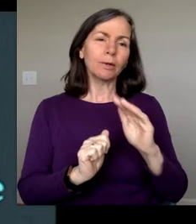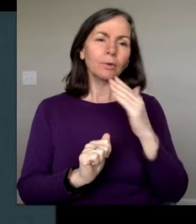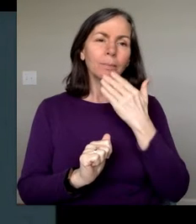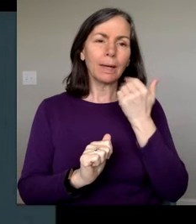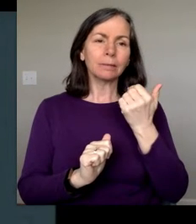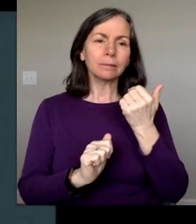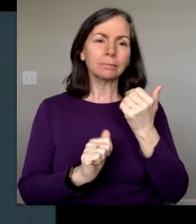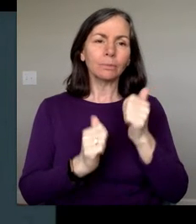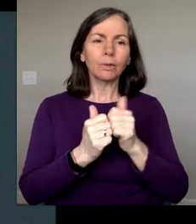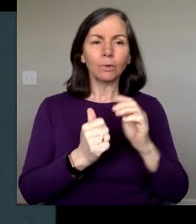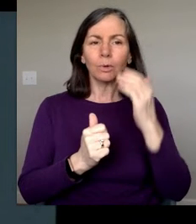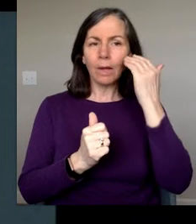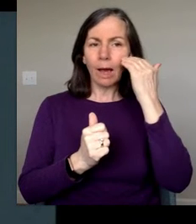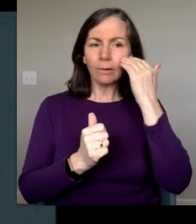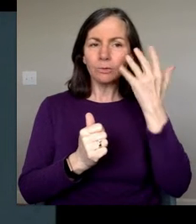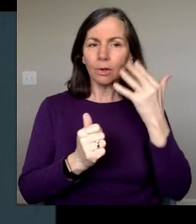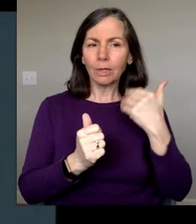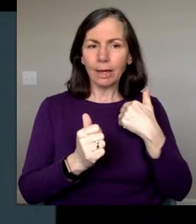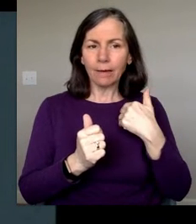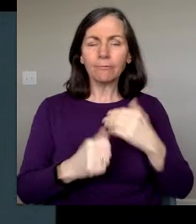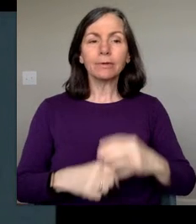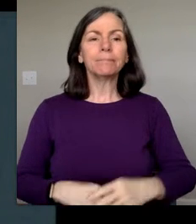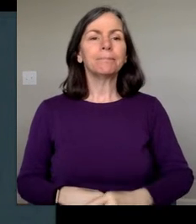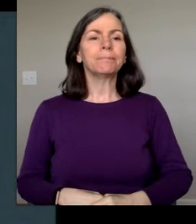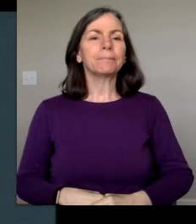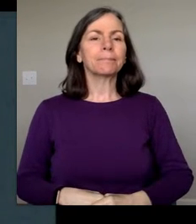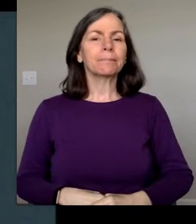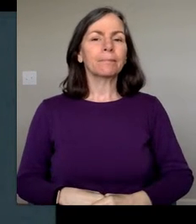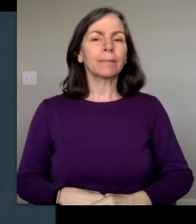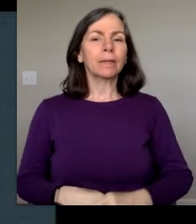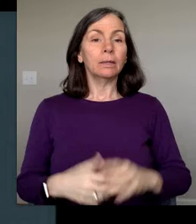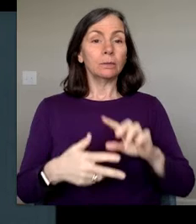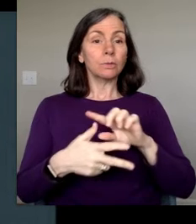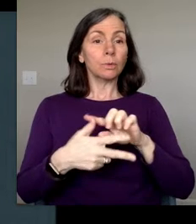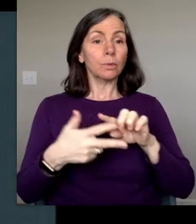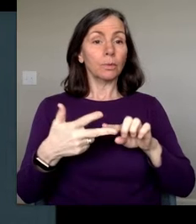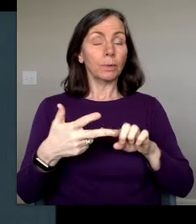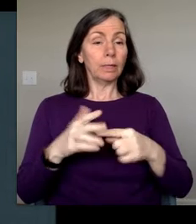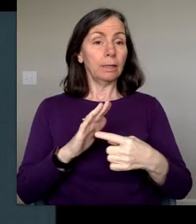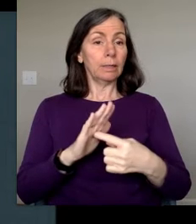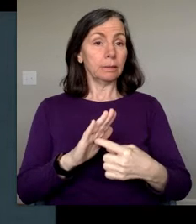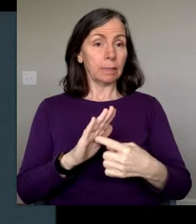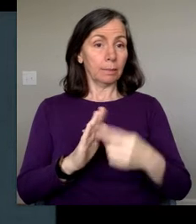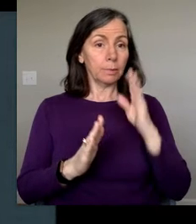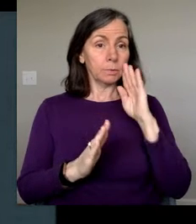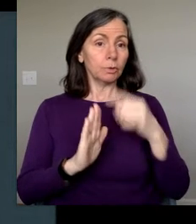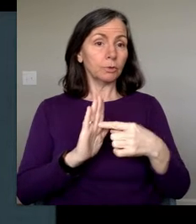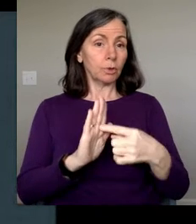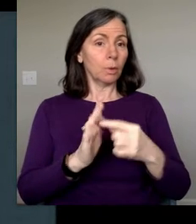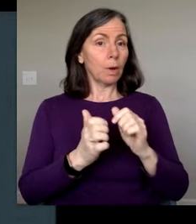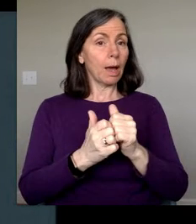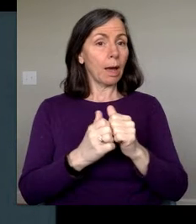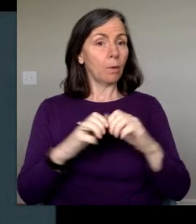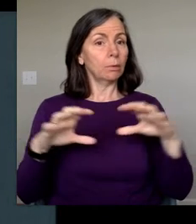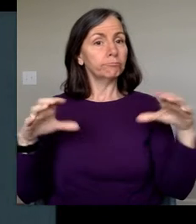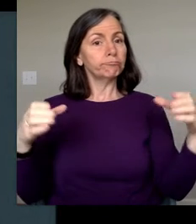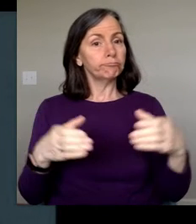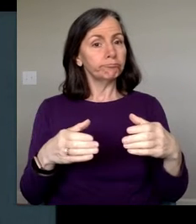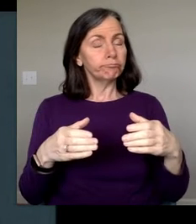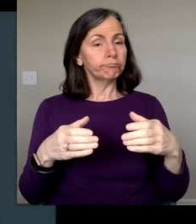now. So I'm going to give you 3 examples of how populations change over